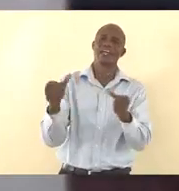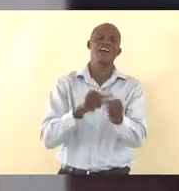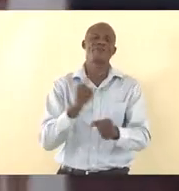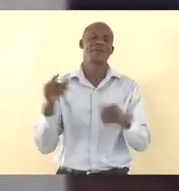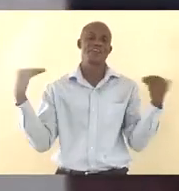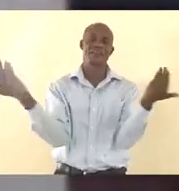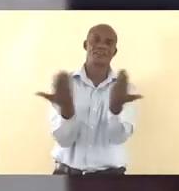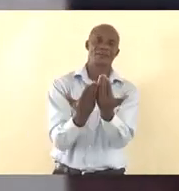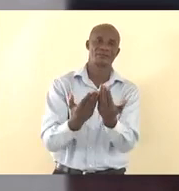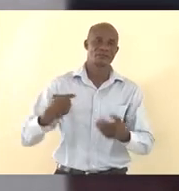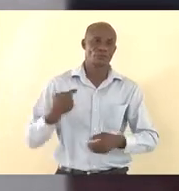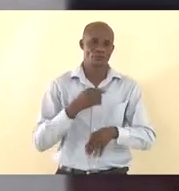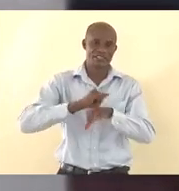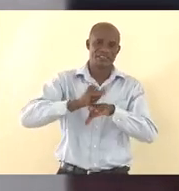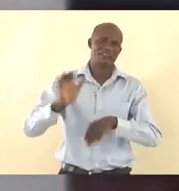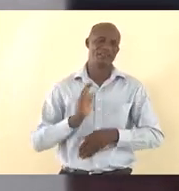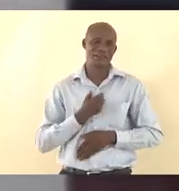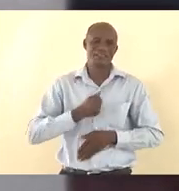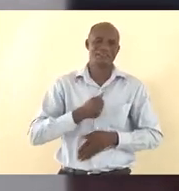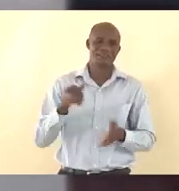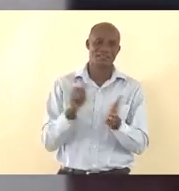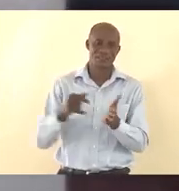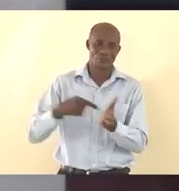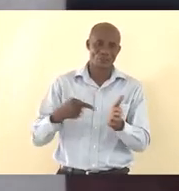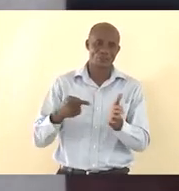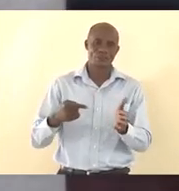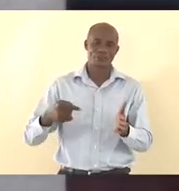And we deceive ourselves that we are Christians with those crowds. No!